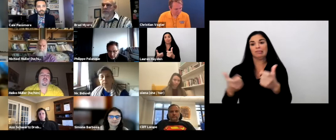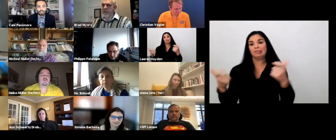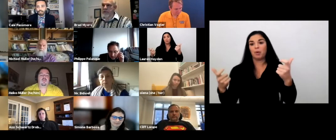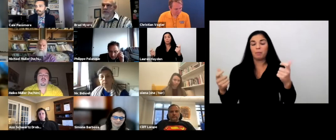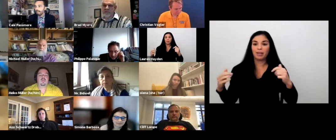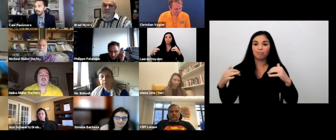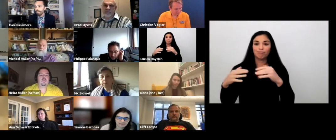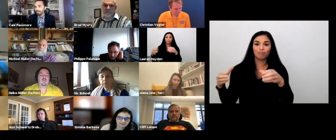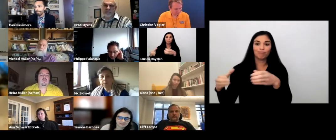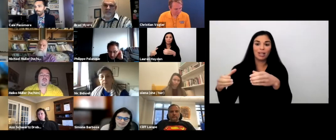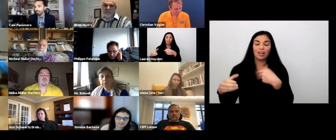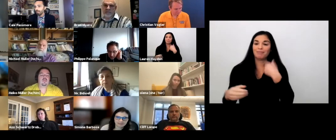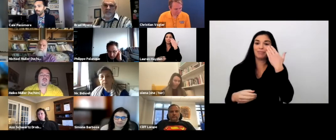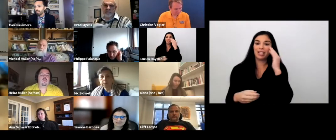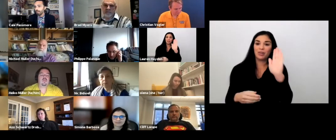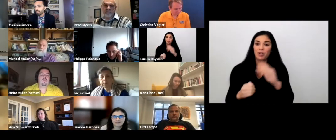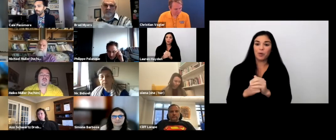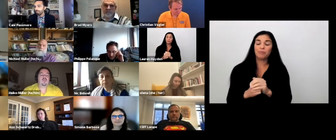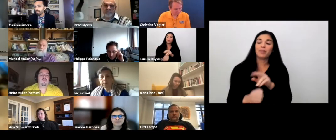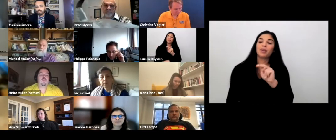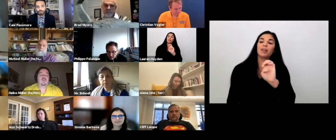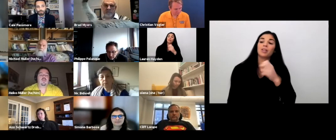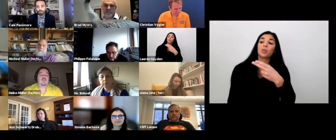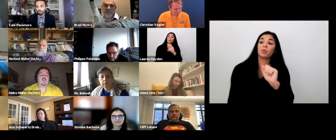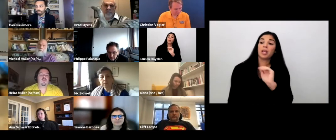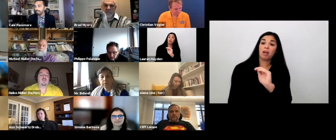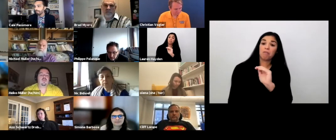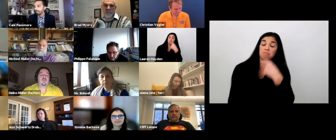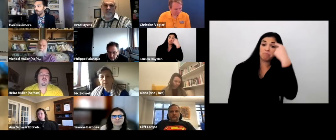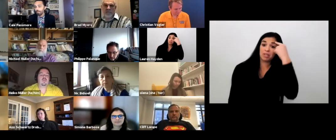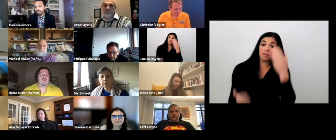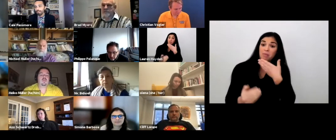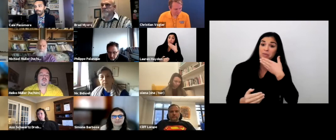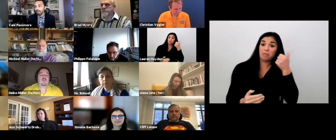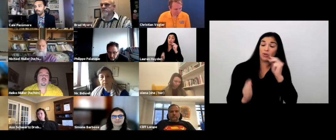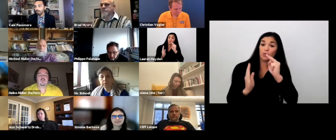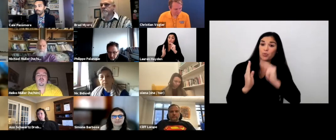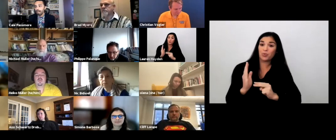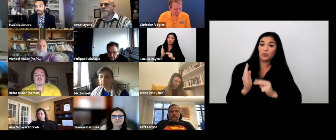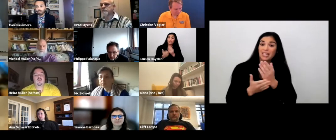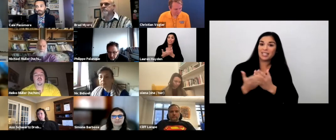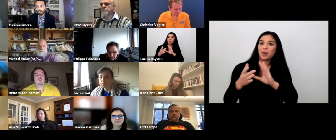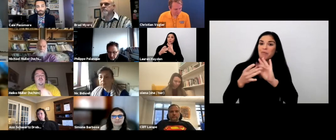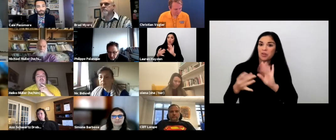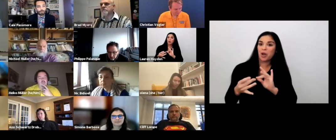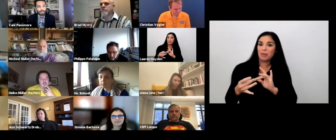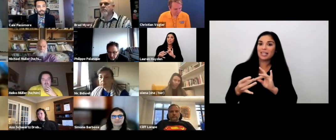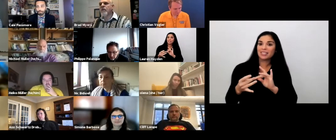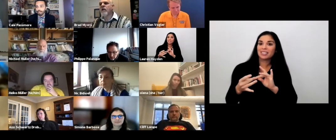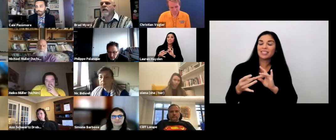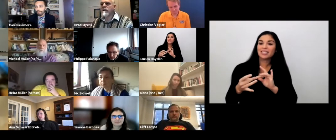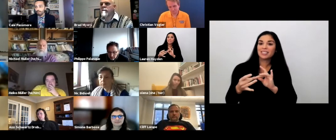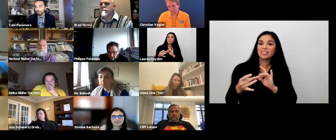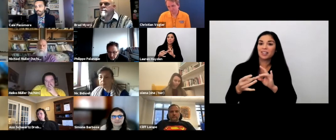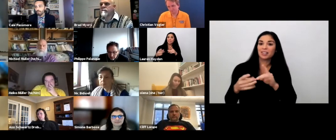wondering, actually, Neha, do you think it would be better to read some of the comments, read aloud some of what people are writing in